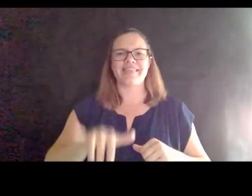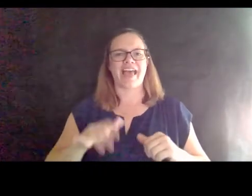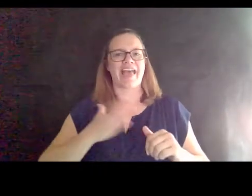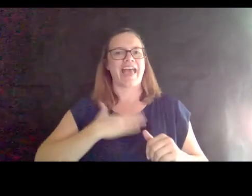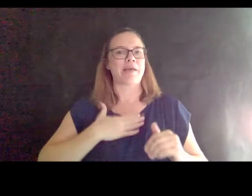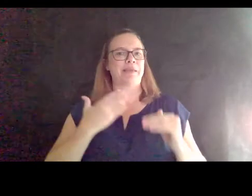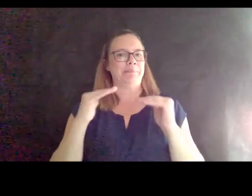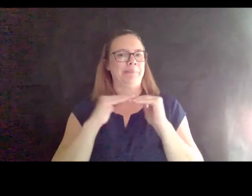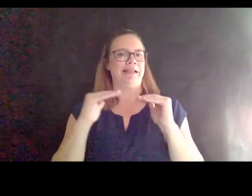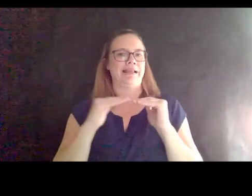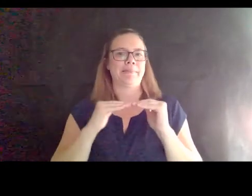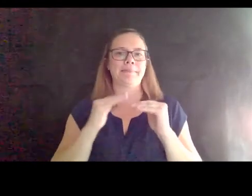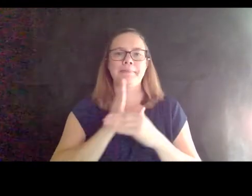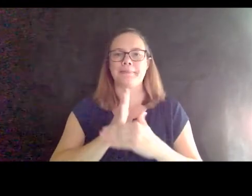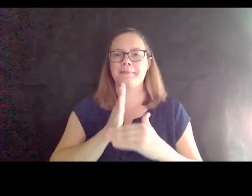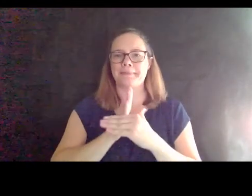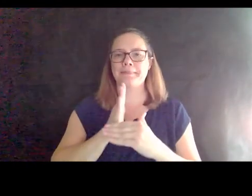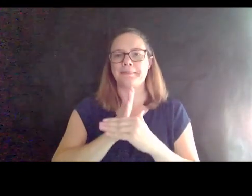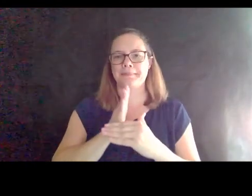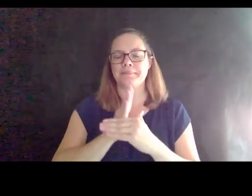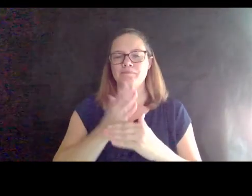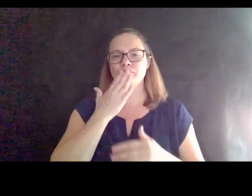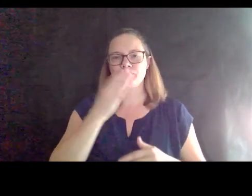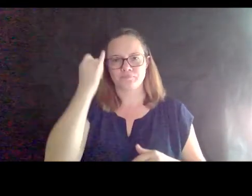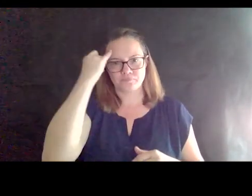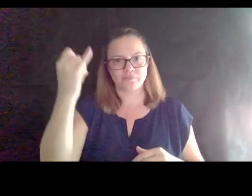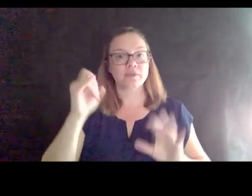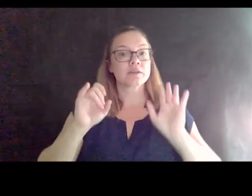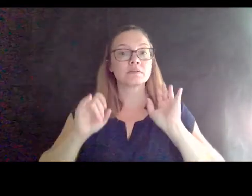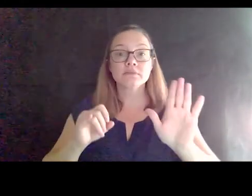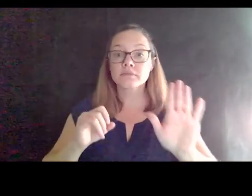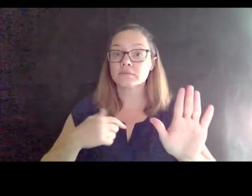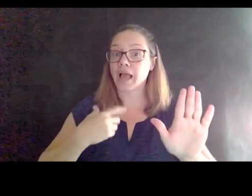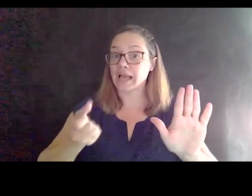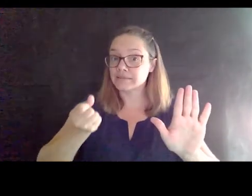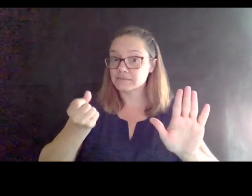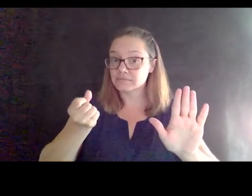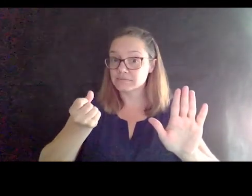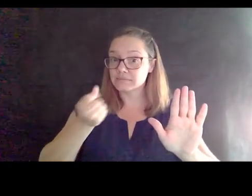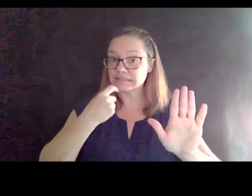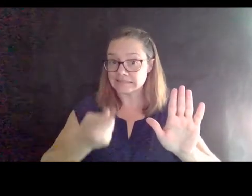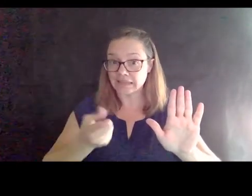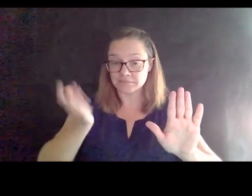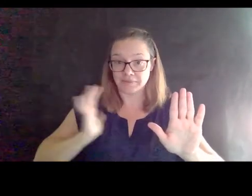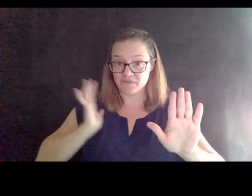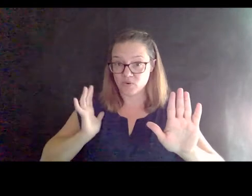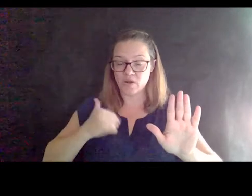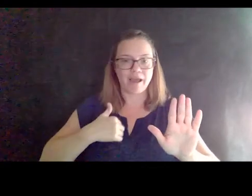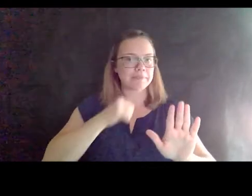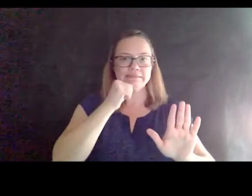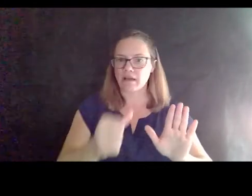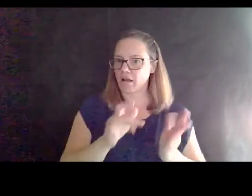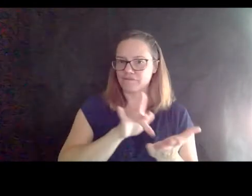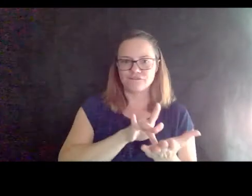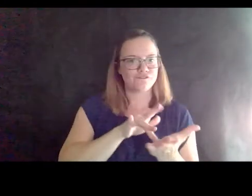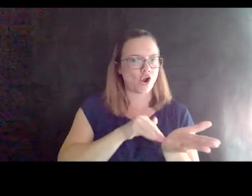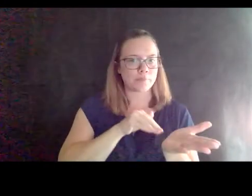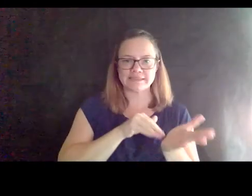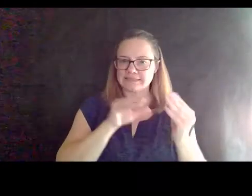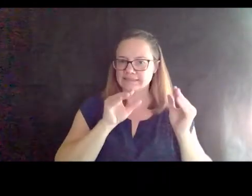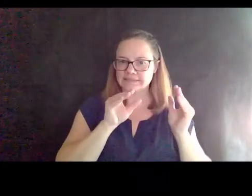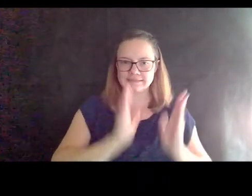And as I said in the beginning, I'm not a pharmacist, and so